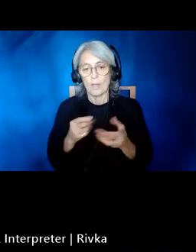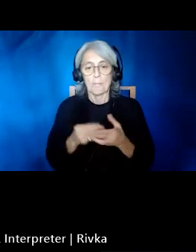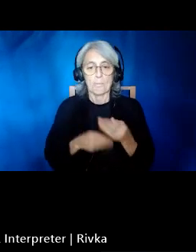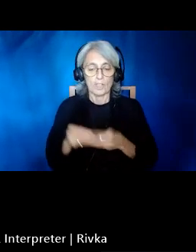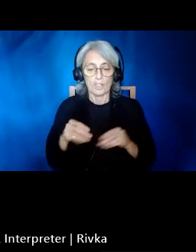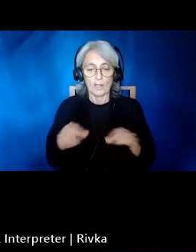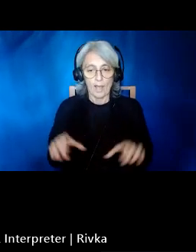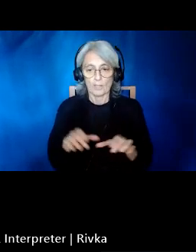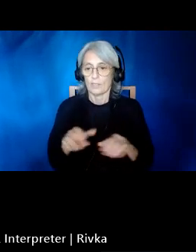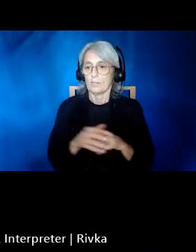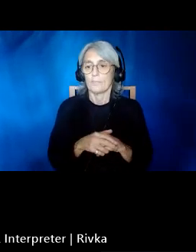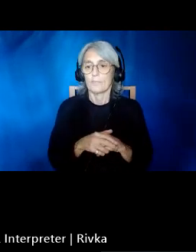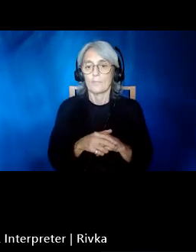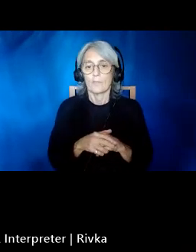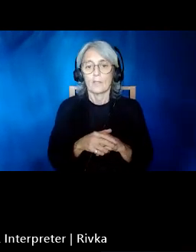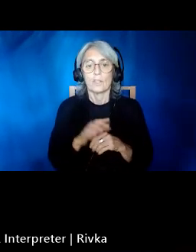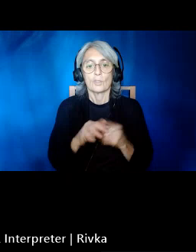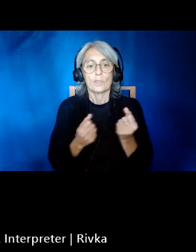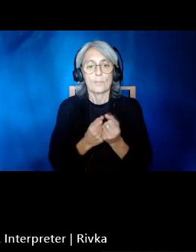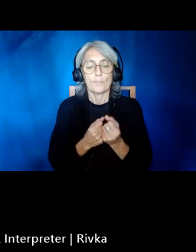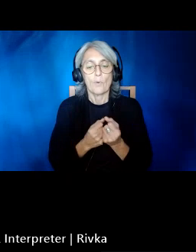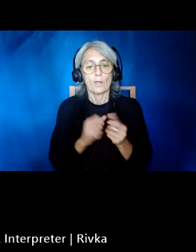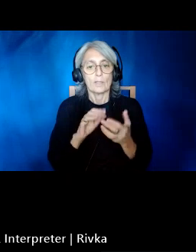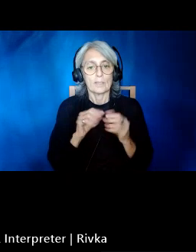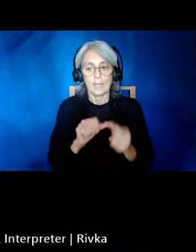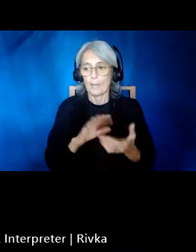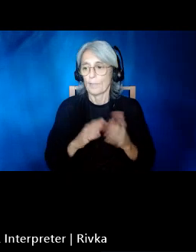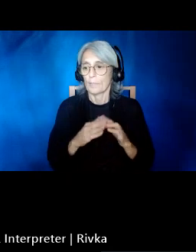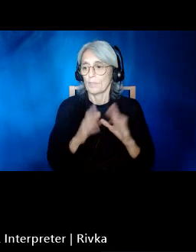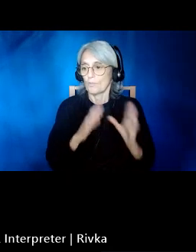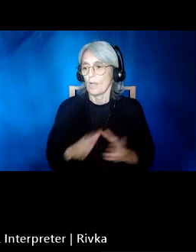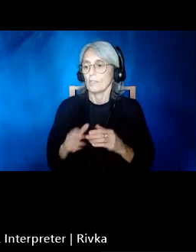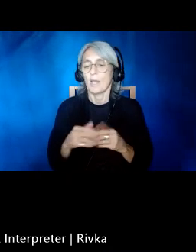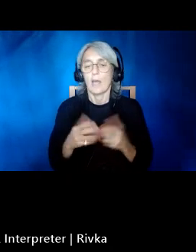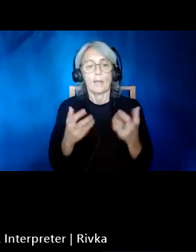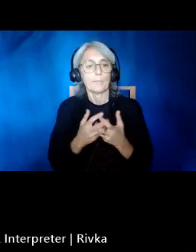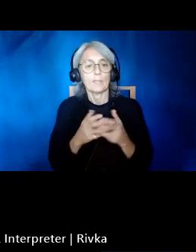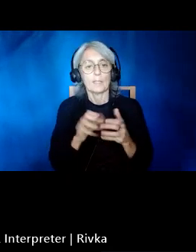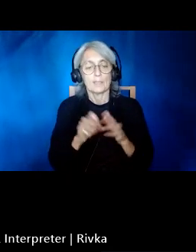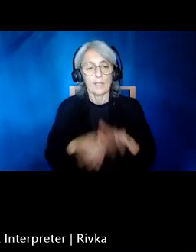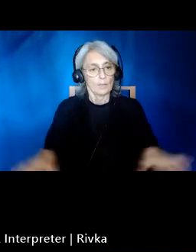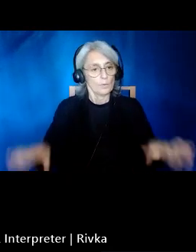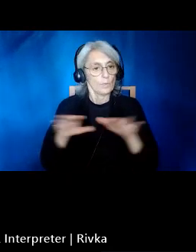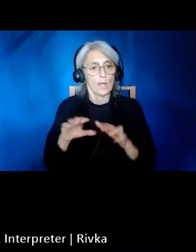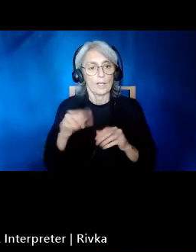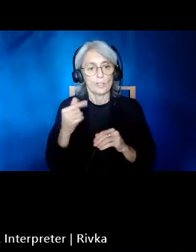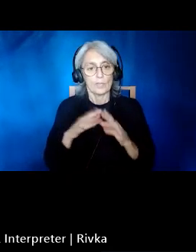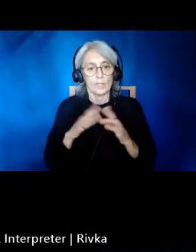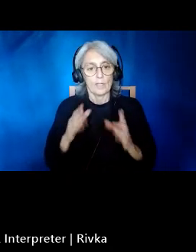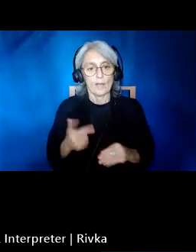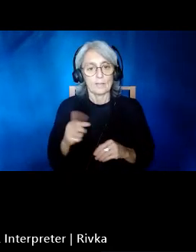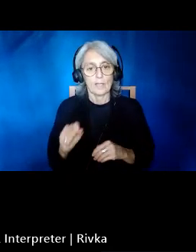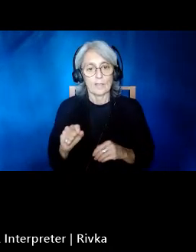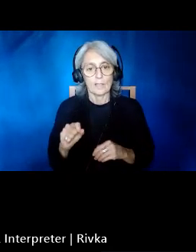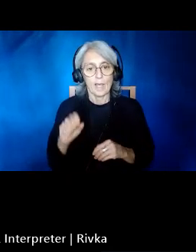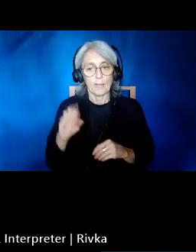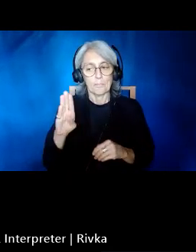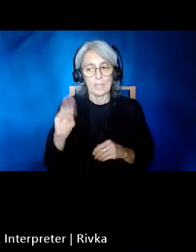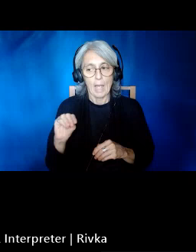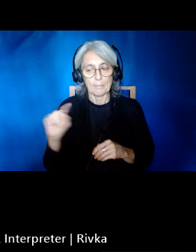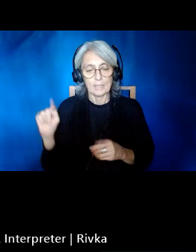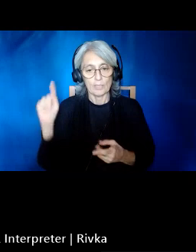support implementation of sustainable community strategies and meet statewide greenhouse gas and VMT reduction goals. The next